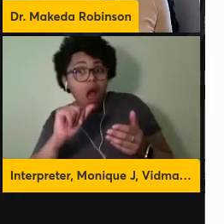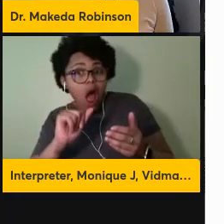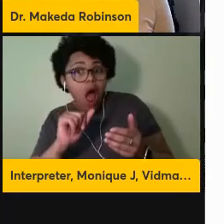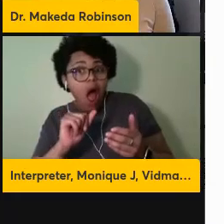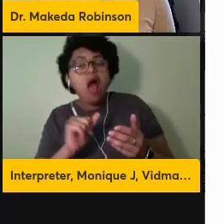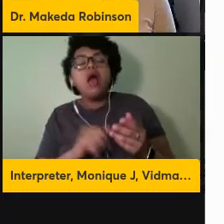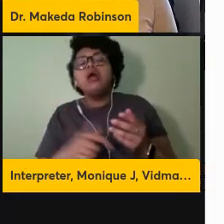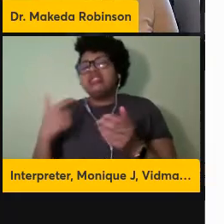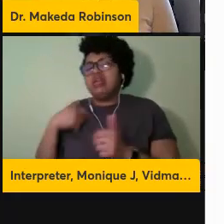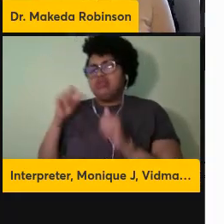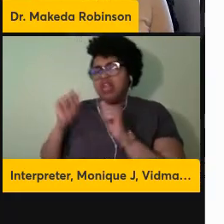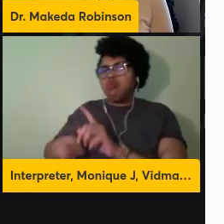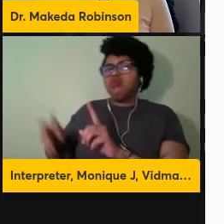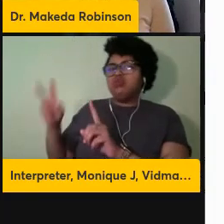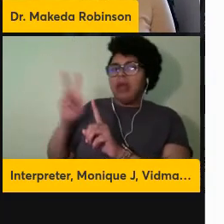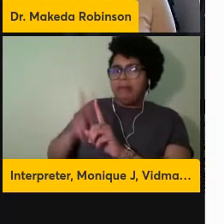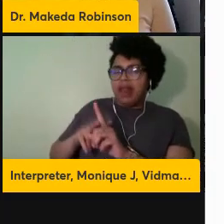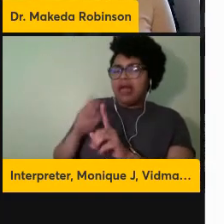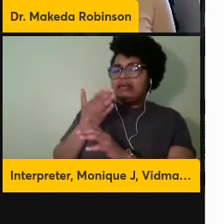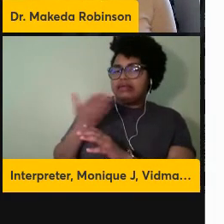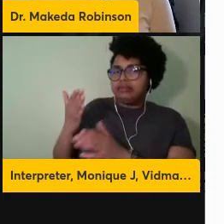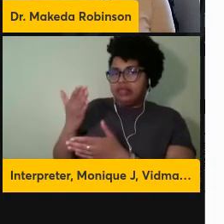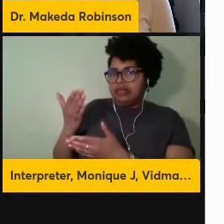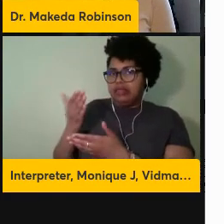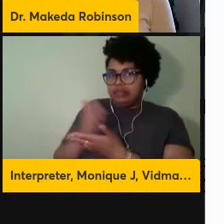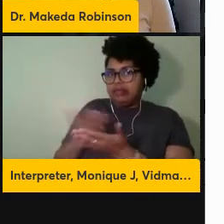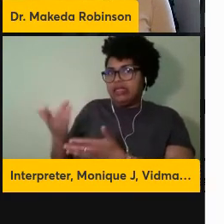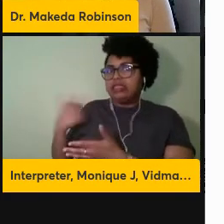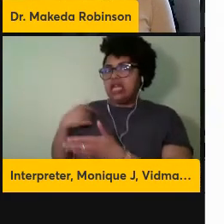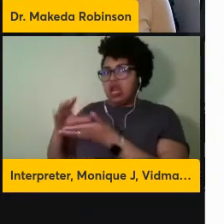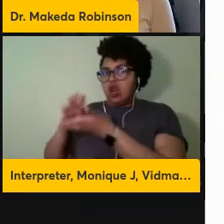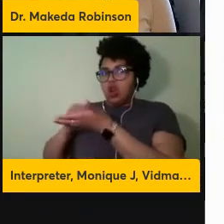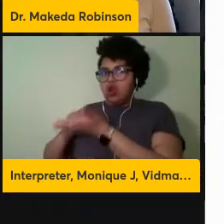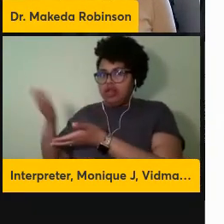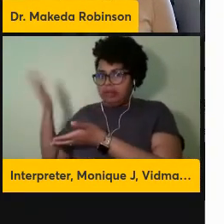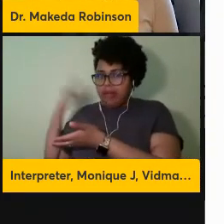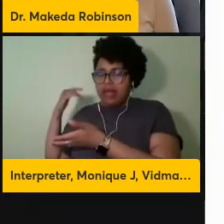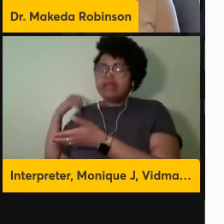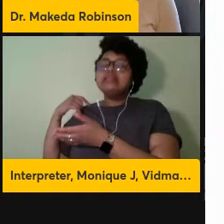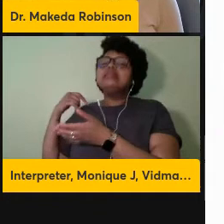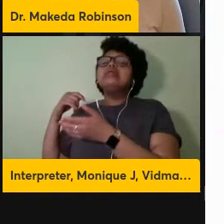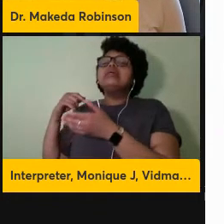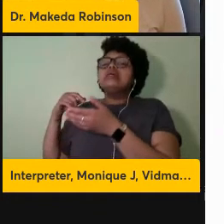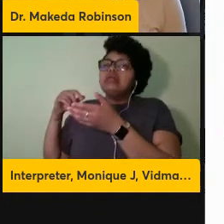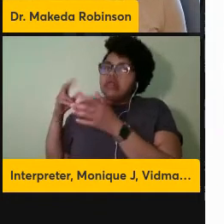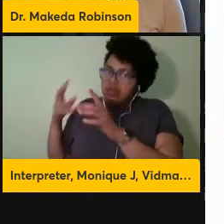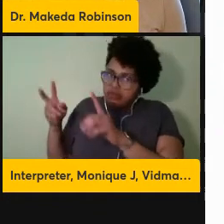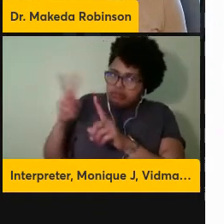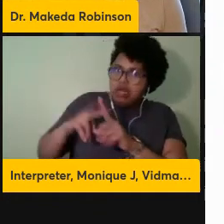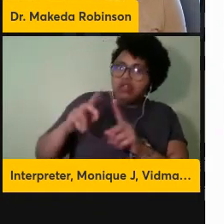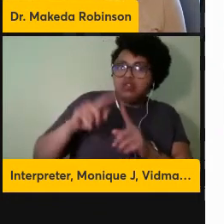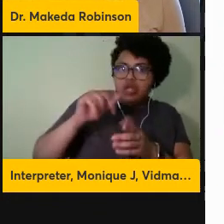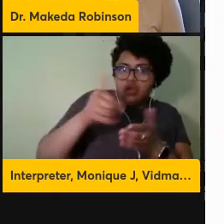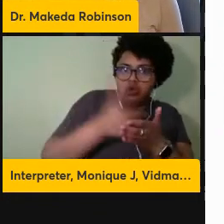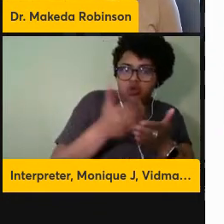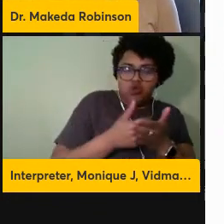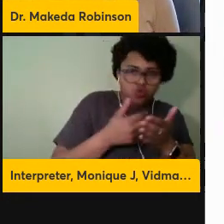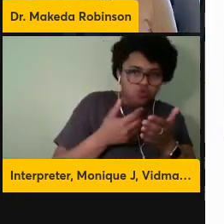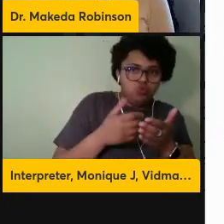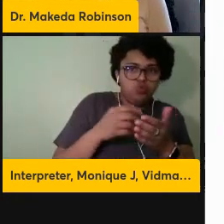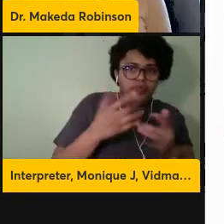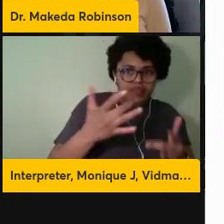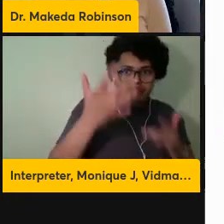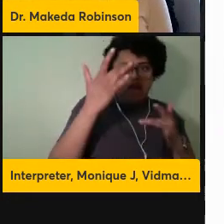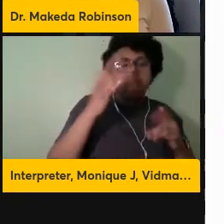the past to this new virus. And so Devon sort of outlined this quite well, but I'm